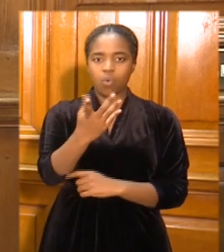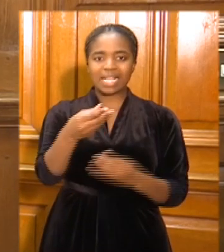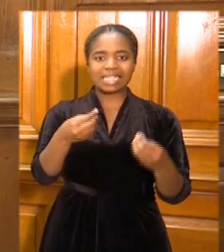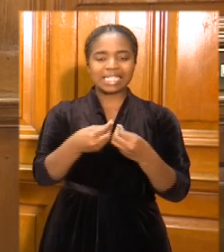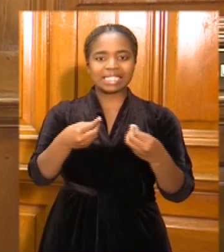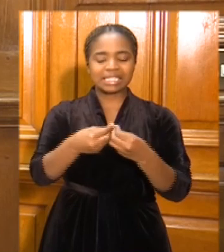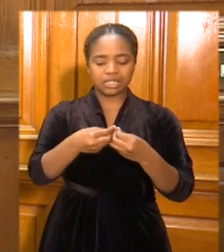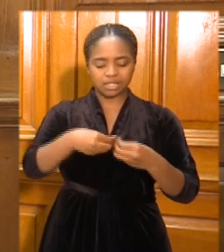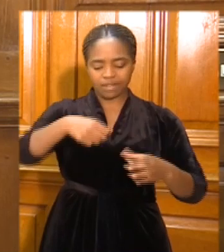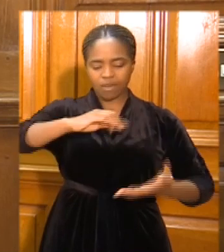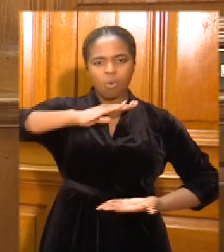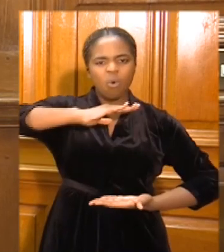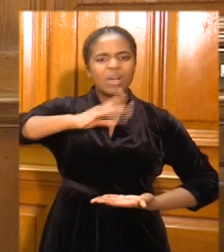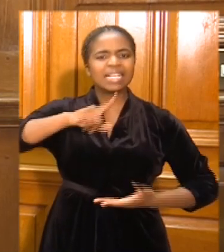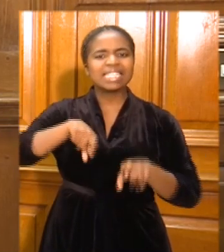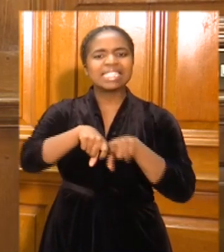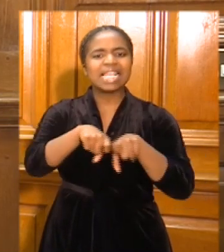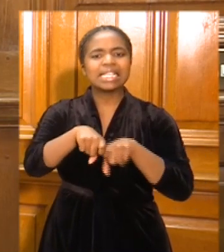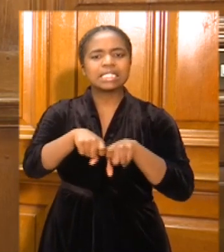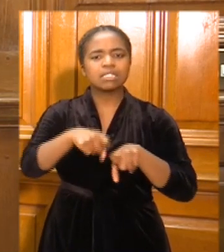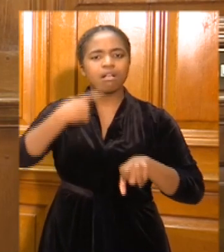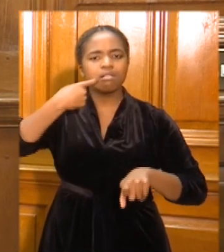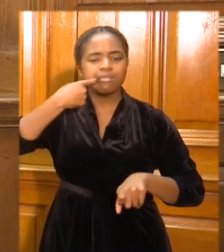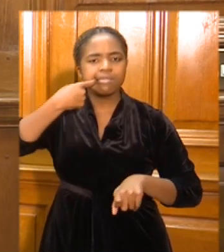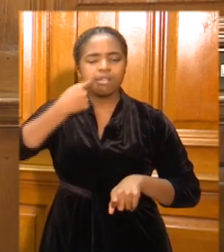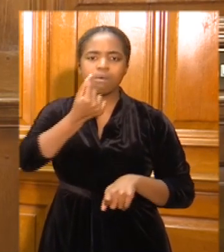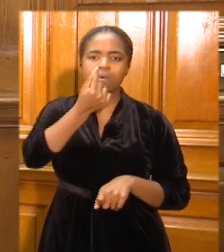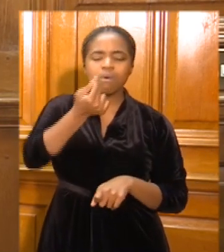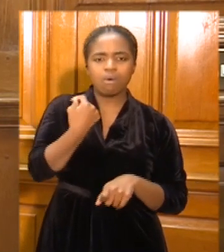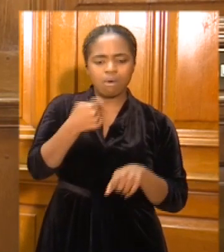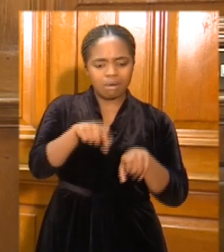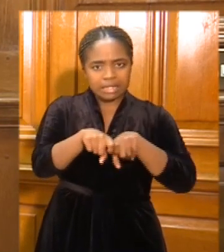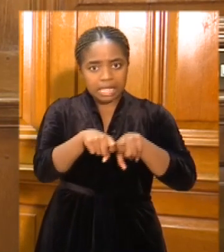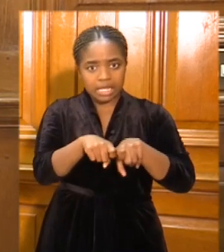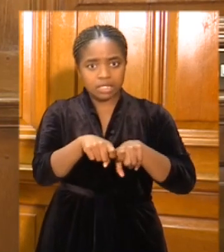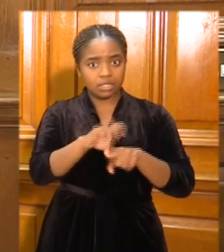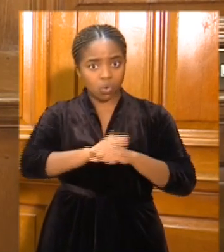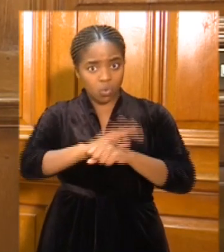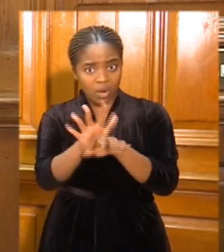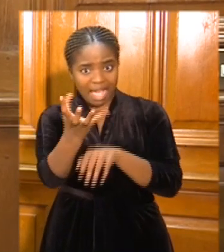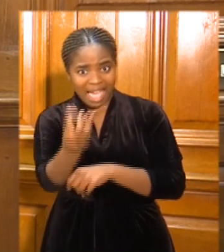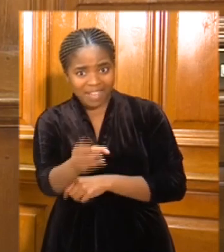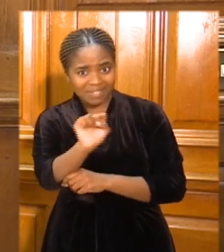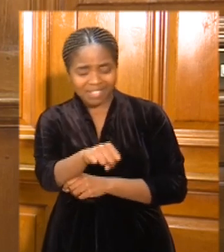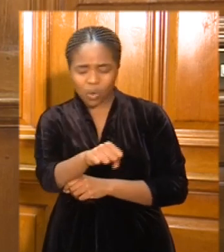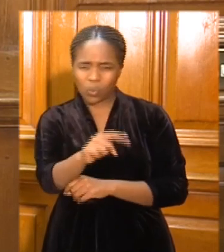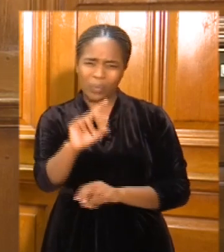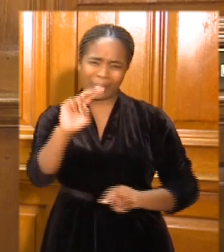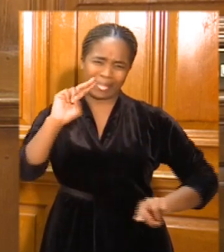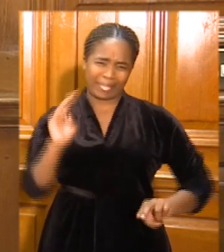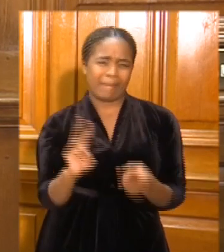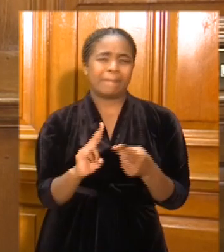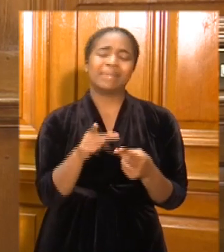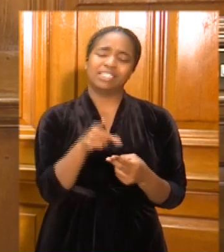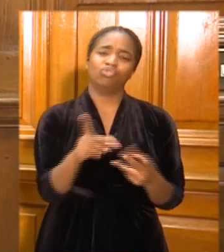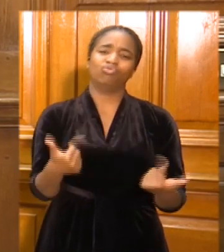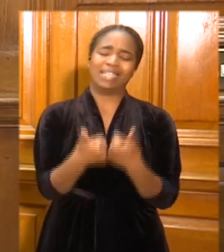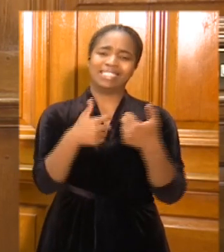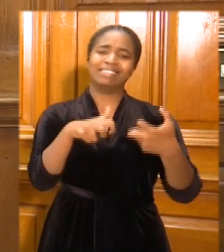as test kits, as a result of the great demand for these supplies across the world. This